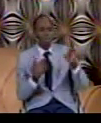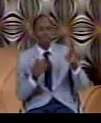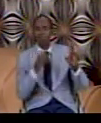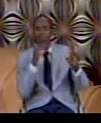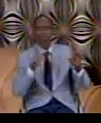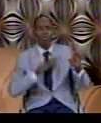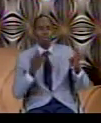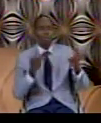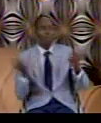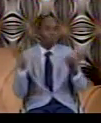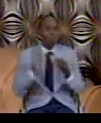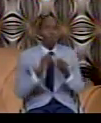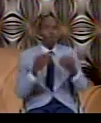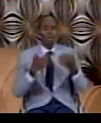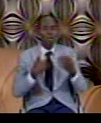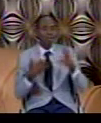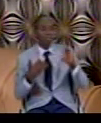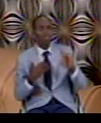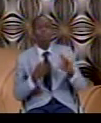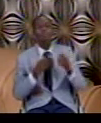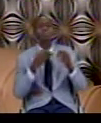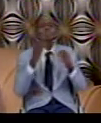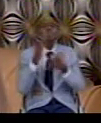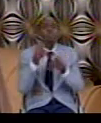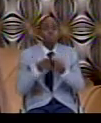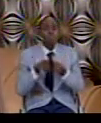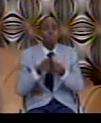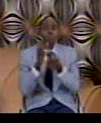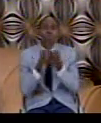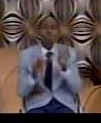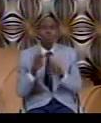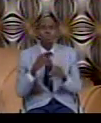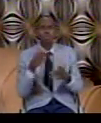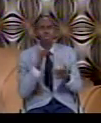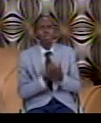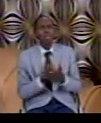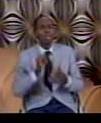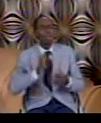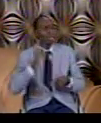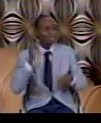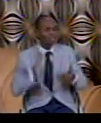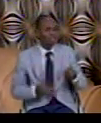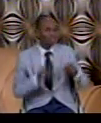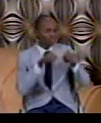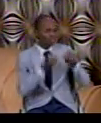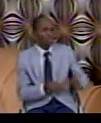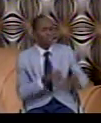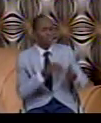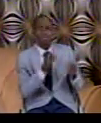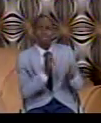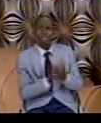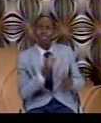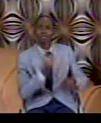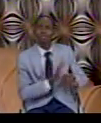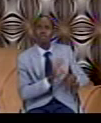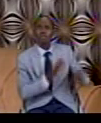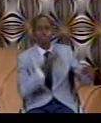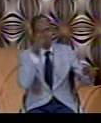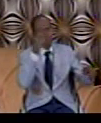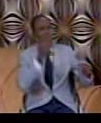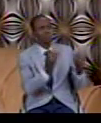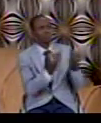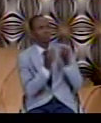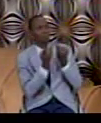want more. And you have this. Even some people, they say, why I cannot remain in that. Their deeper life is, you know, one man,